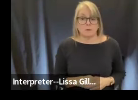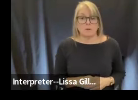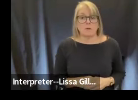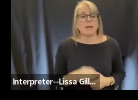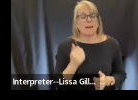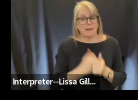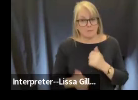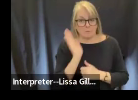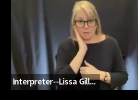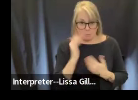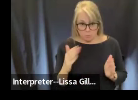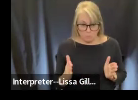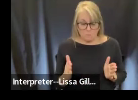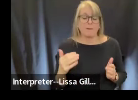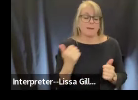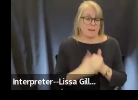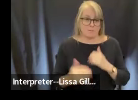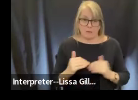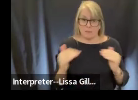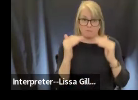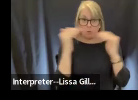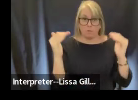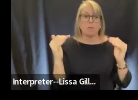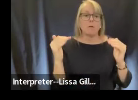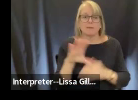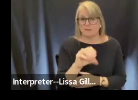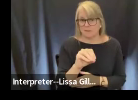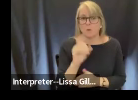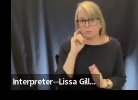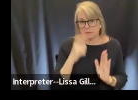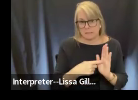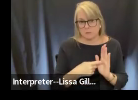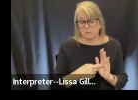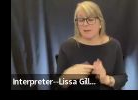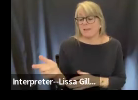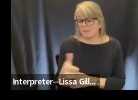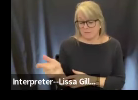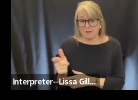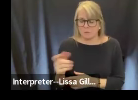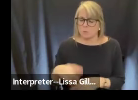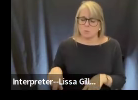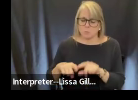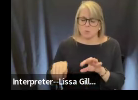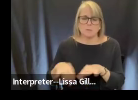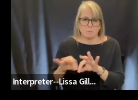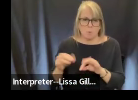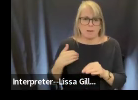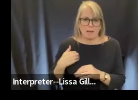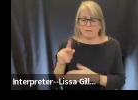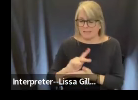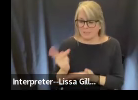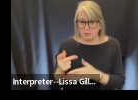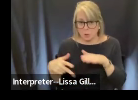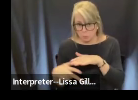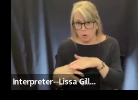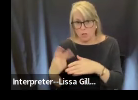certainly on the carbon monoxide detector. And then the fire extinguisher, one on every level at least, especially in the kitchen and the garage. One other look for